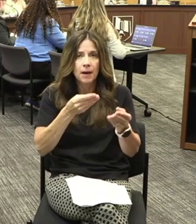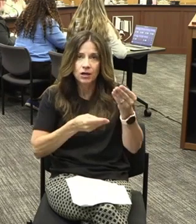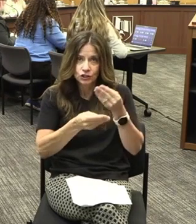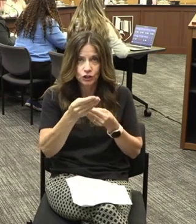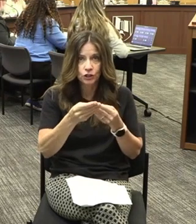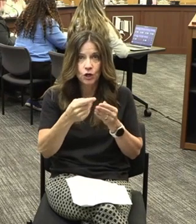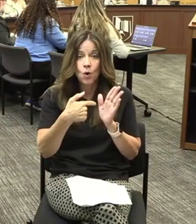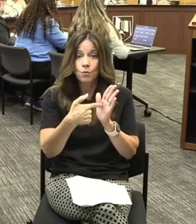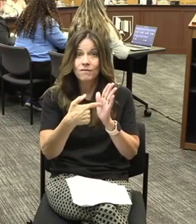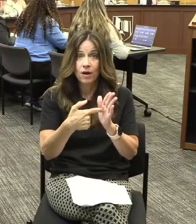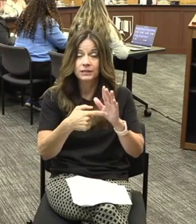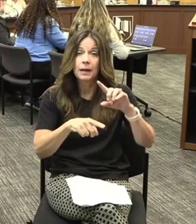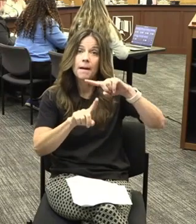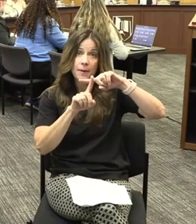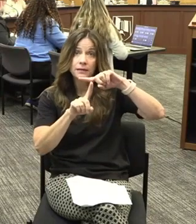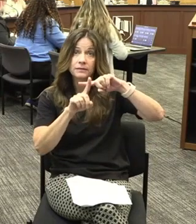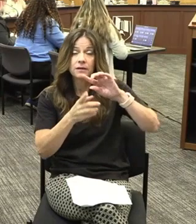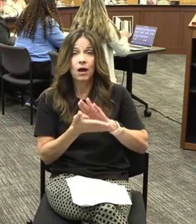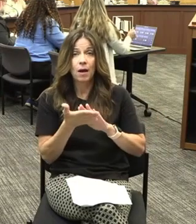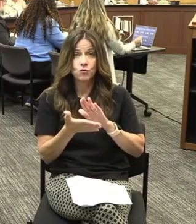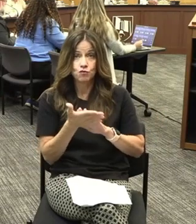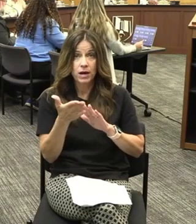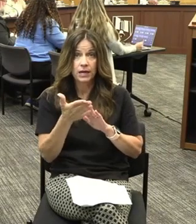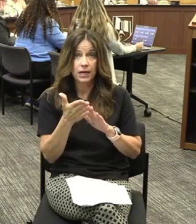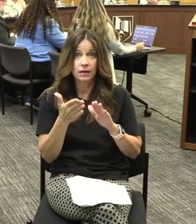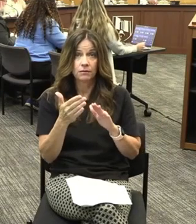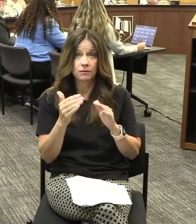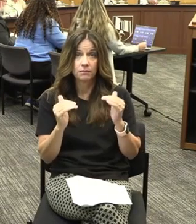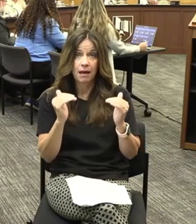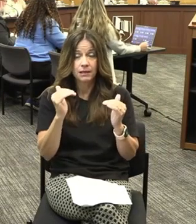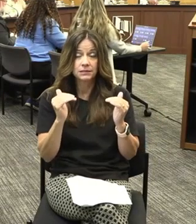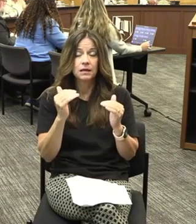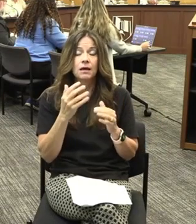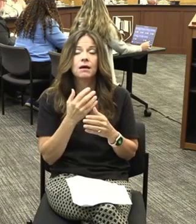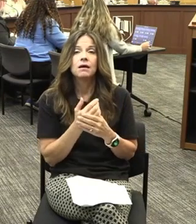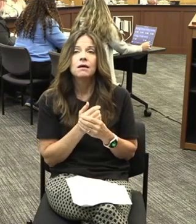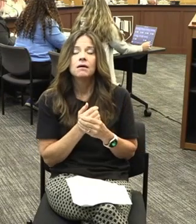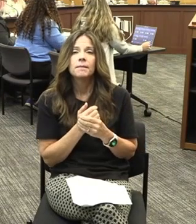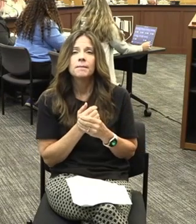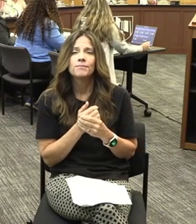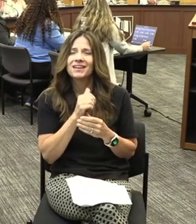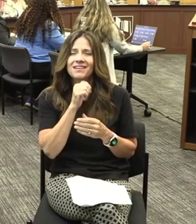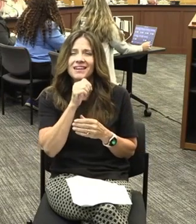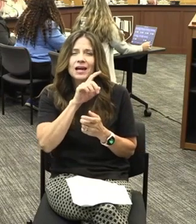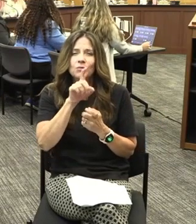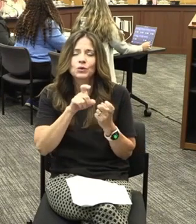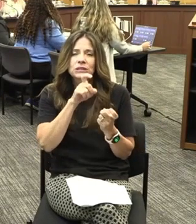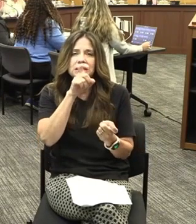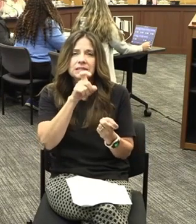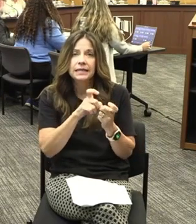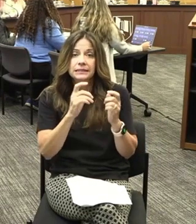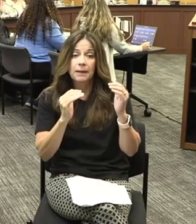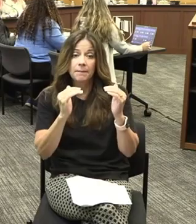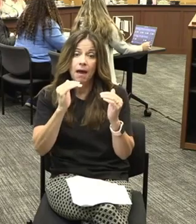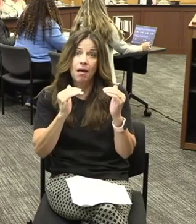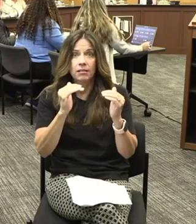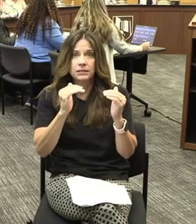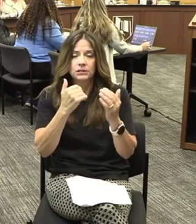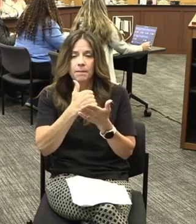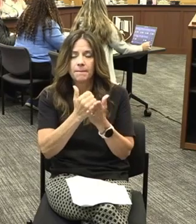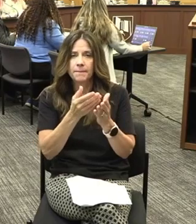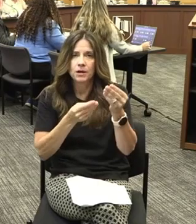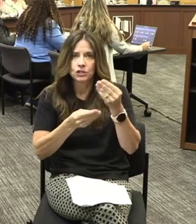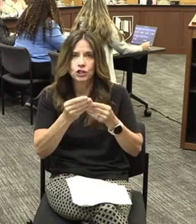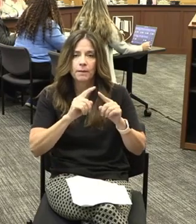positive operating balance. So not necessarily a precisely balanced budget. The college's